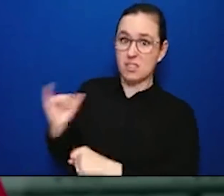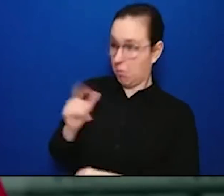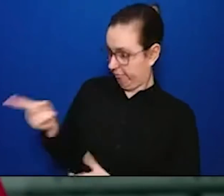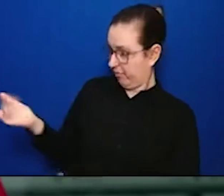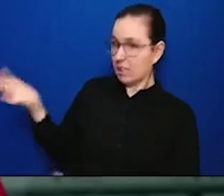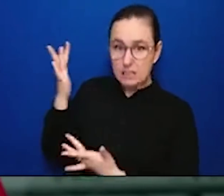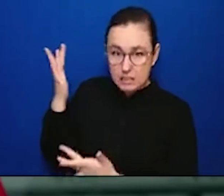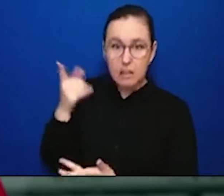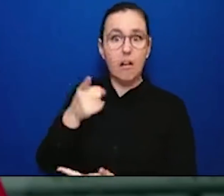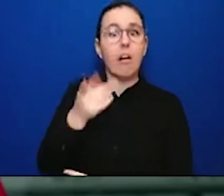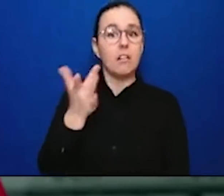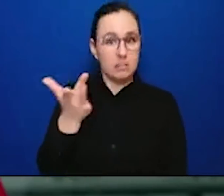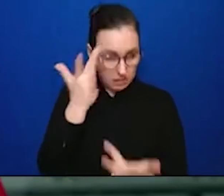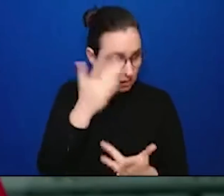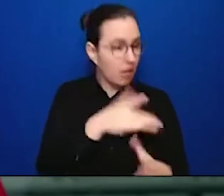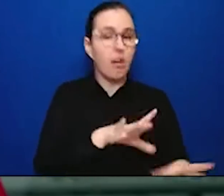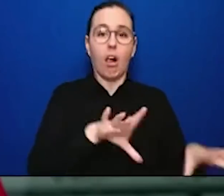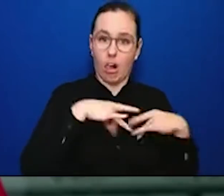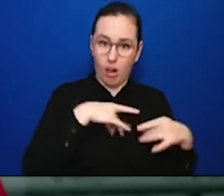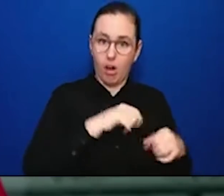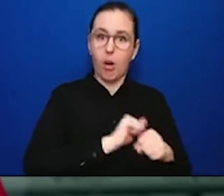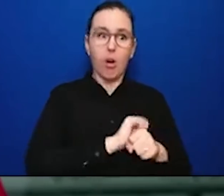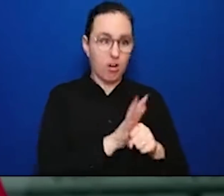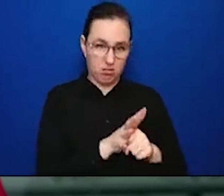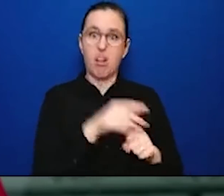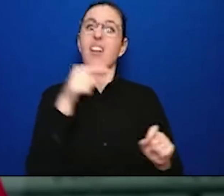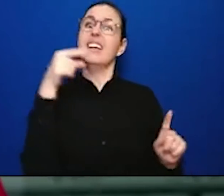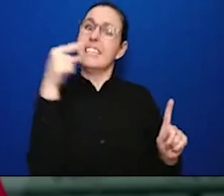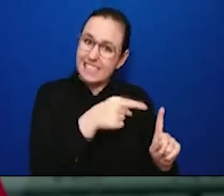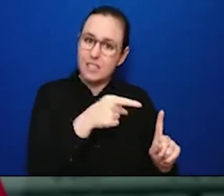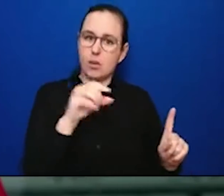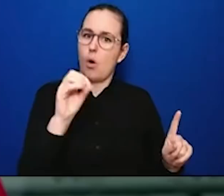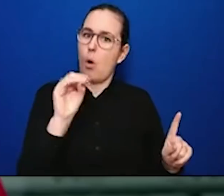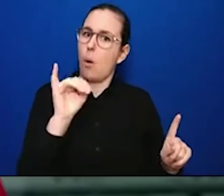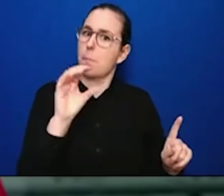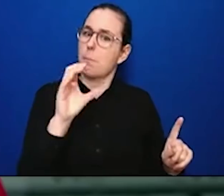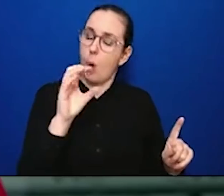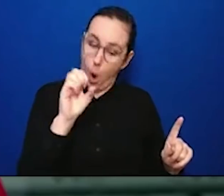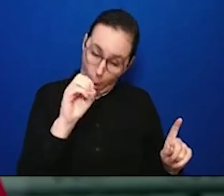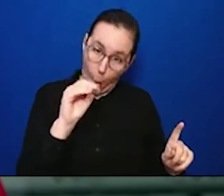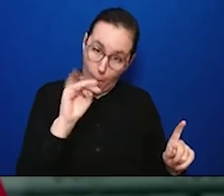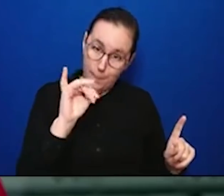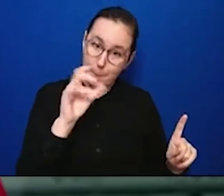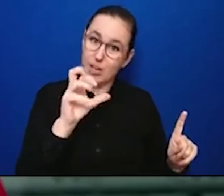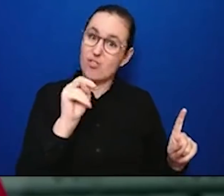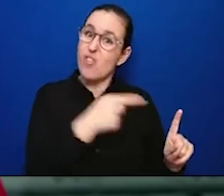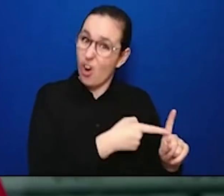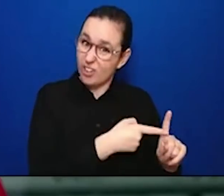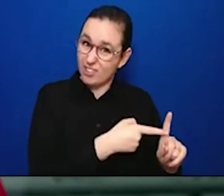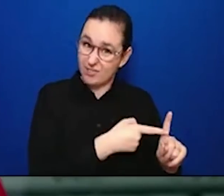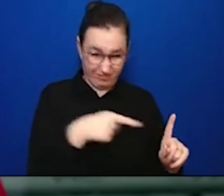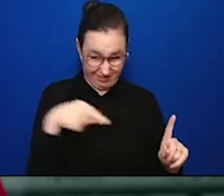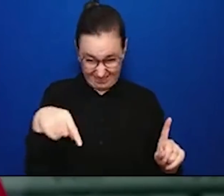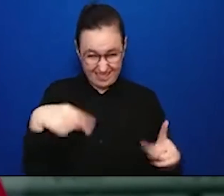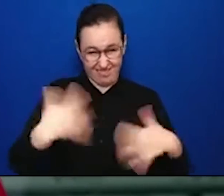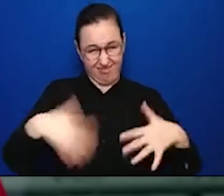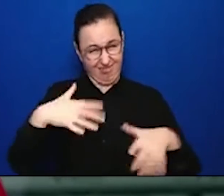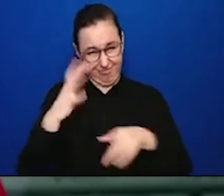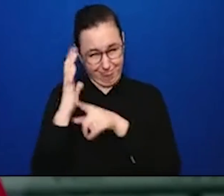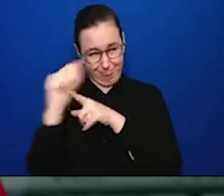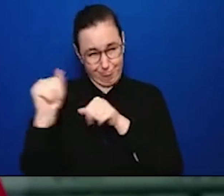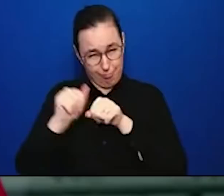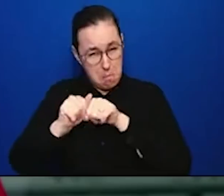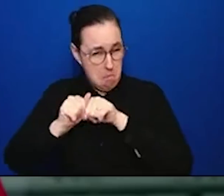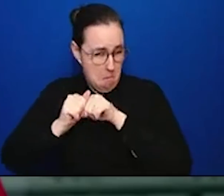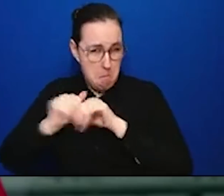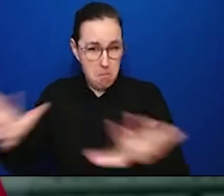Right now, in the tug of war of transmission, Omicron has the advantage, and we see that in the rapidly increasing case numbers